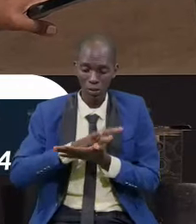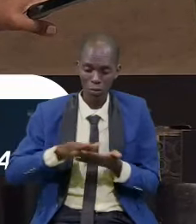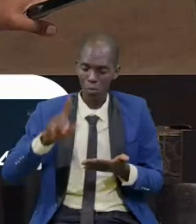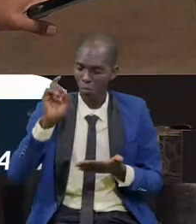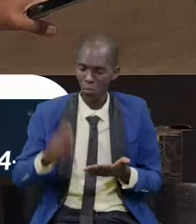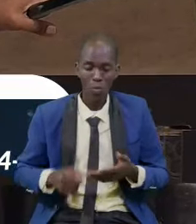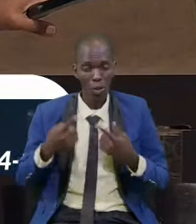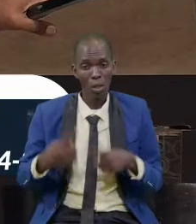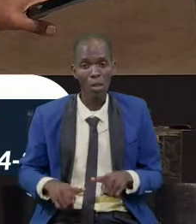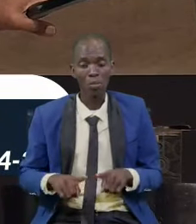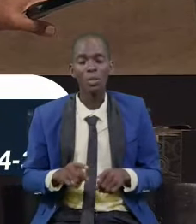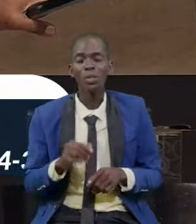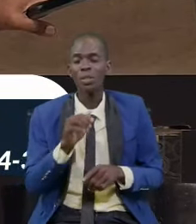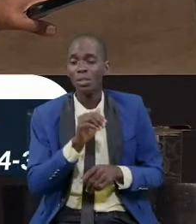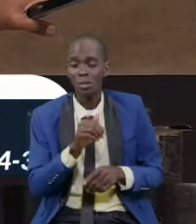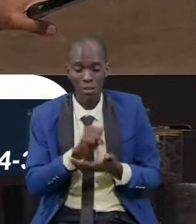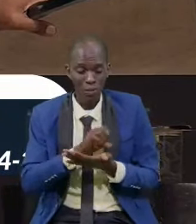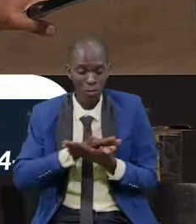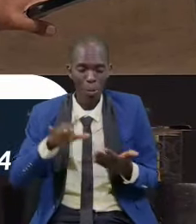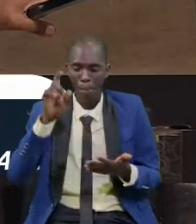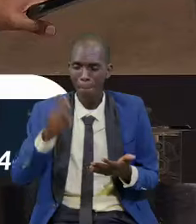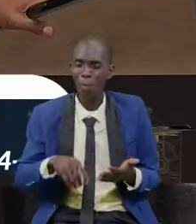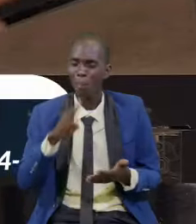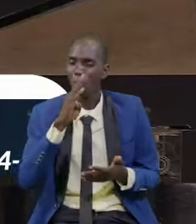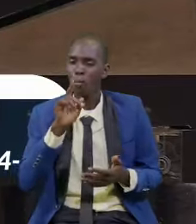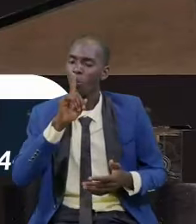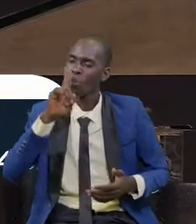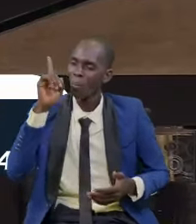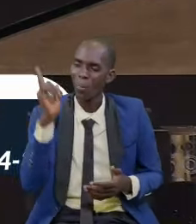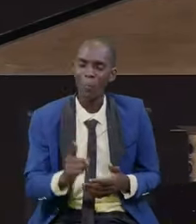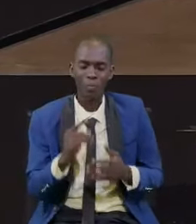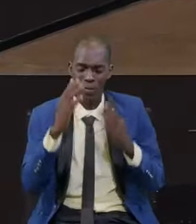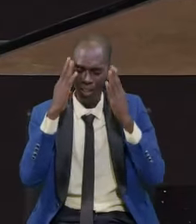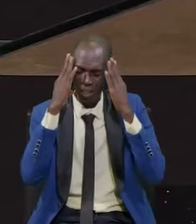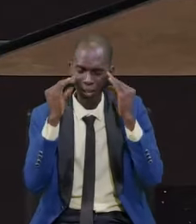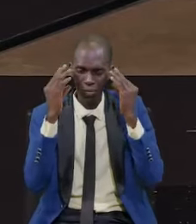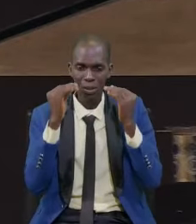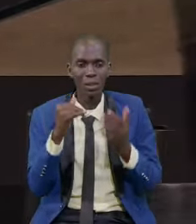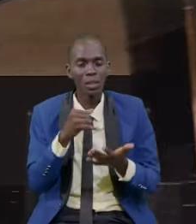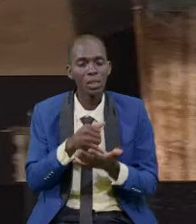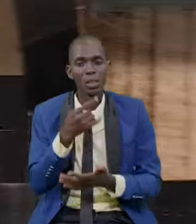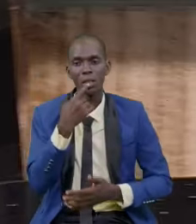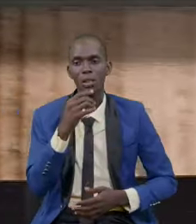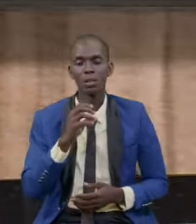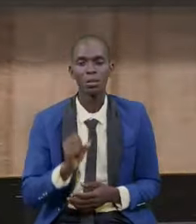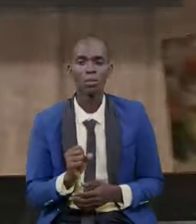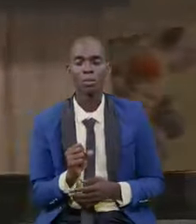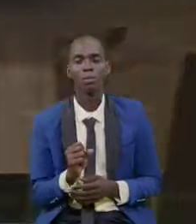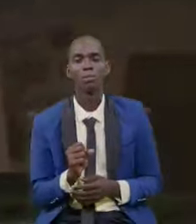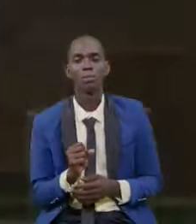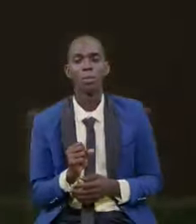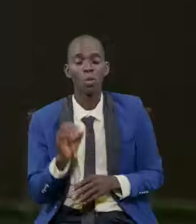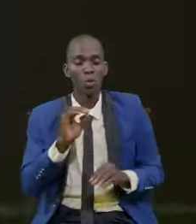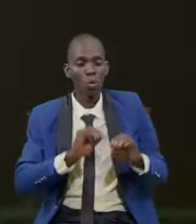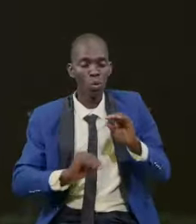Sanctification must be a real, definite experience. It says, O generation